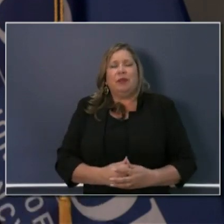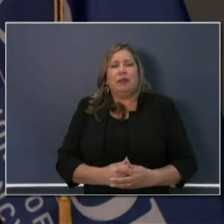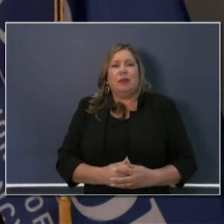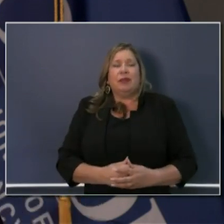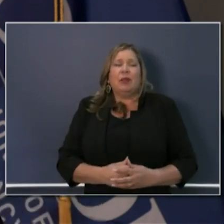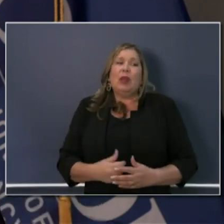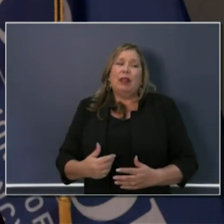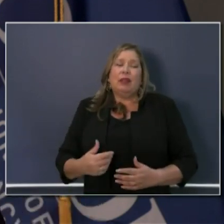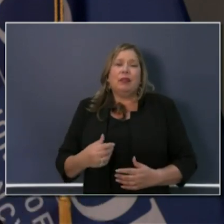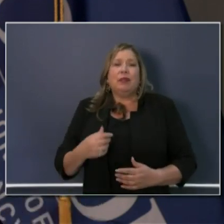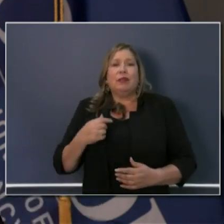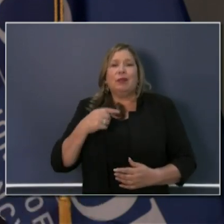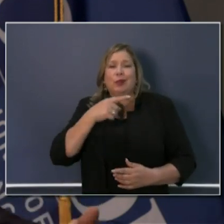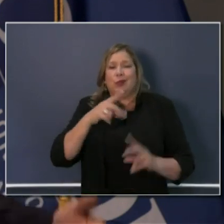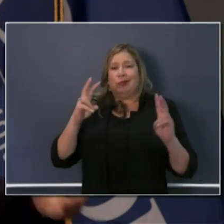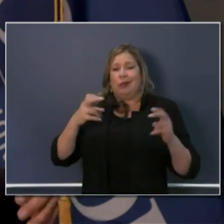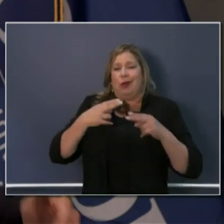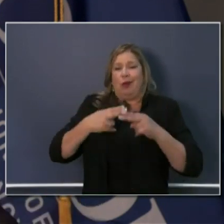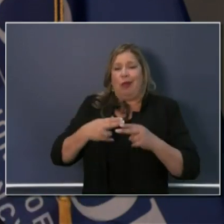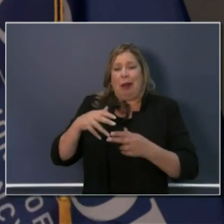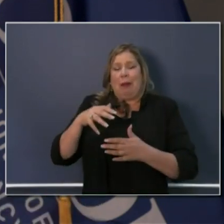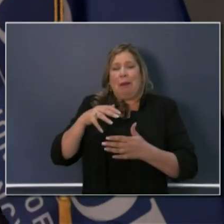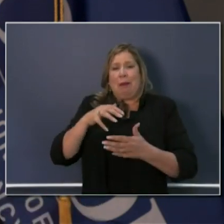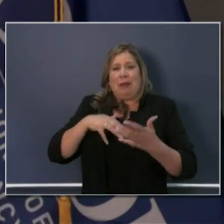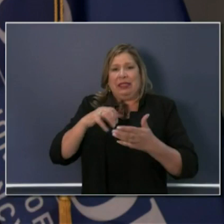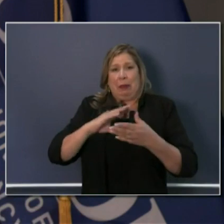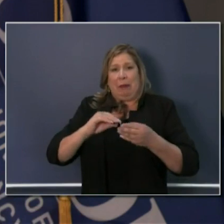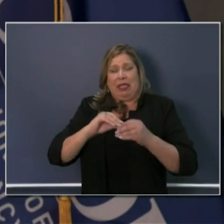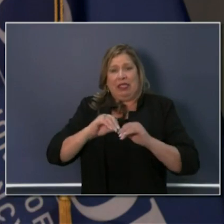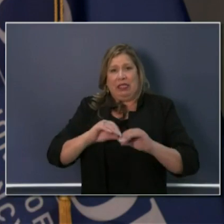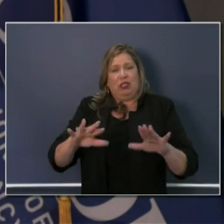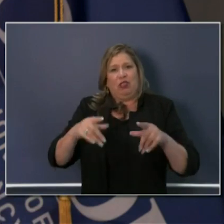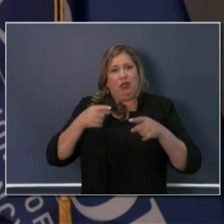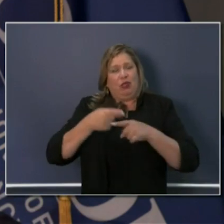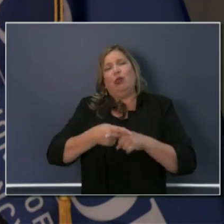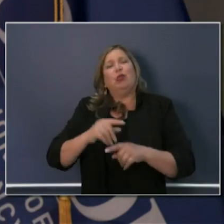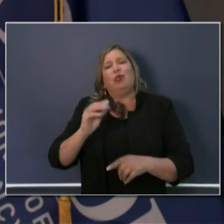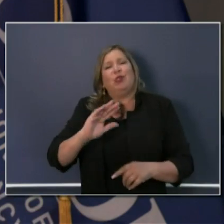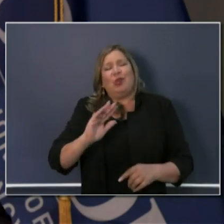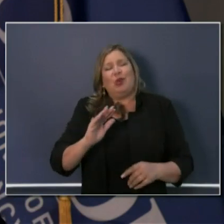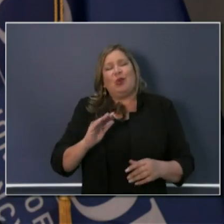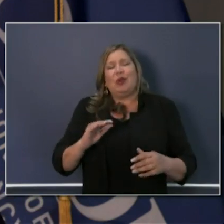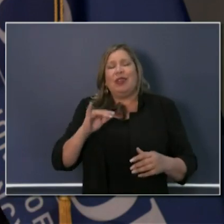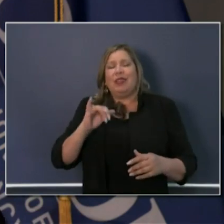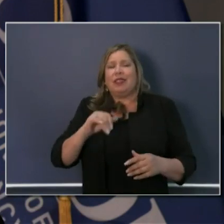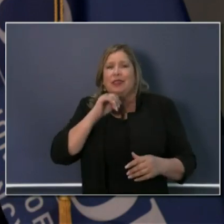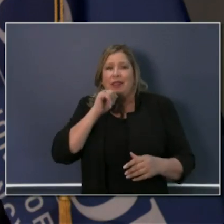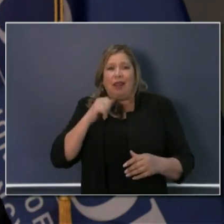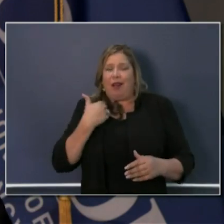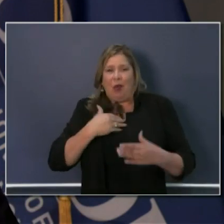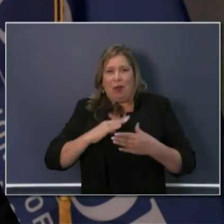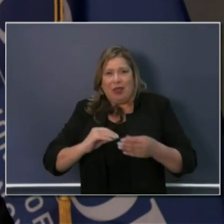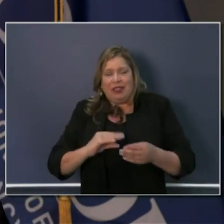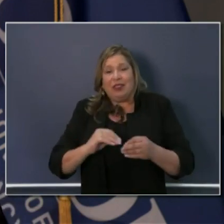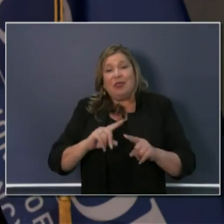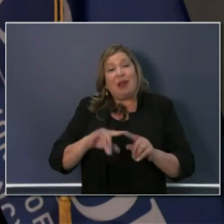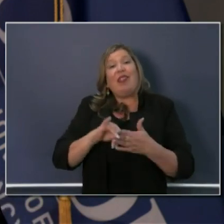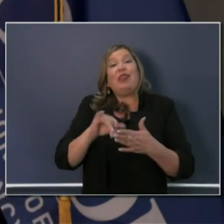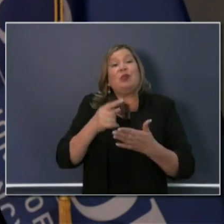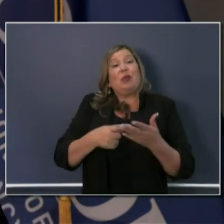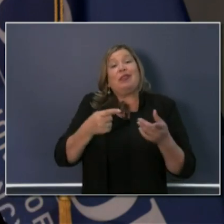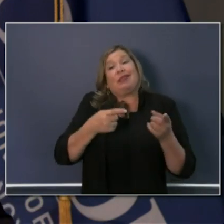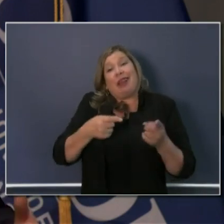intentional message. It's a mixed practice that is occurring throughout the country, not just here in